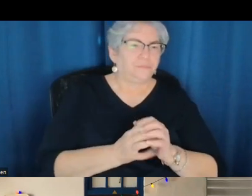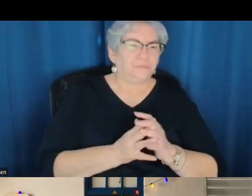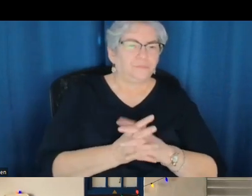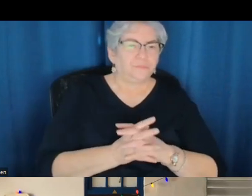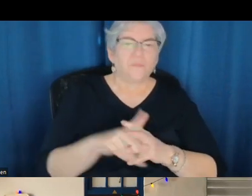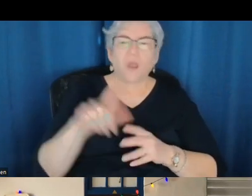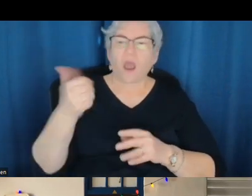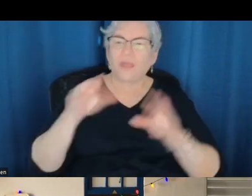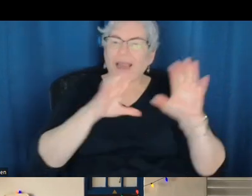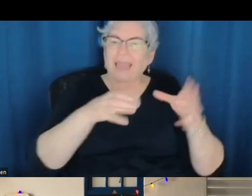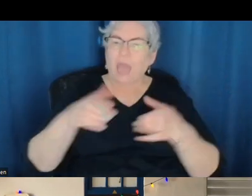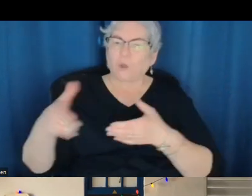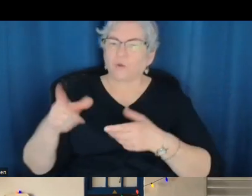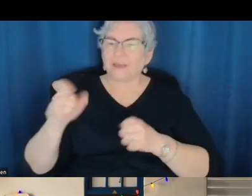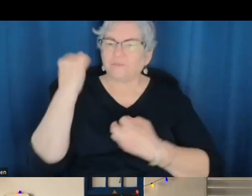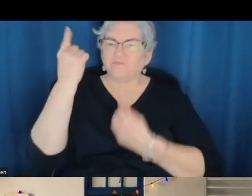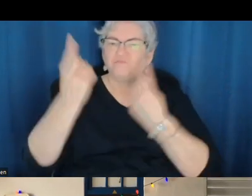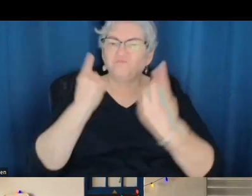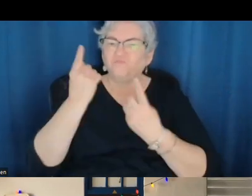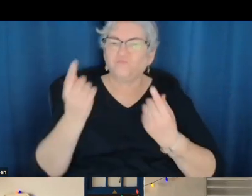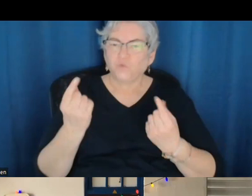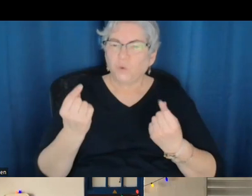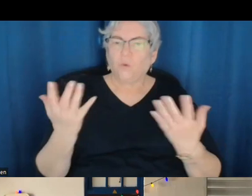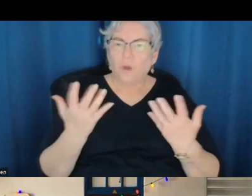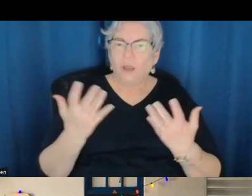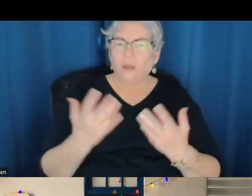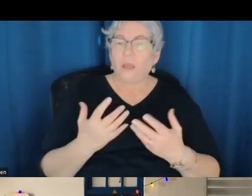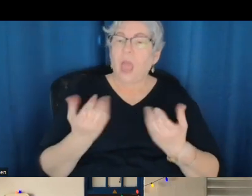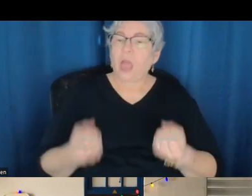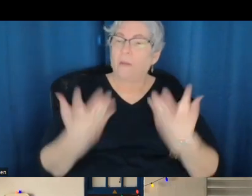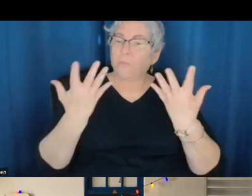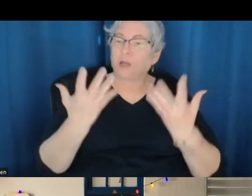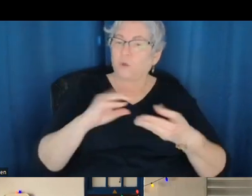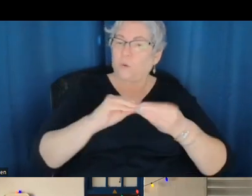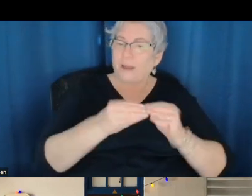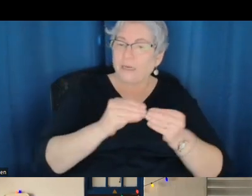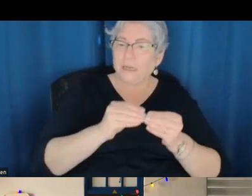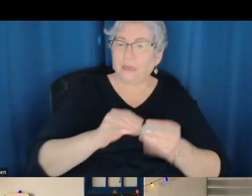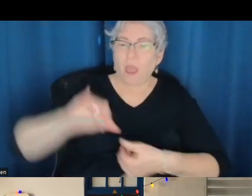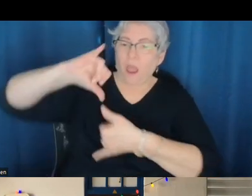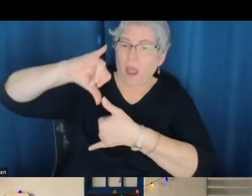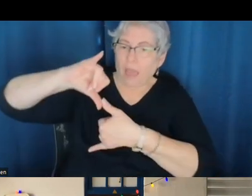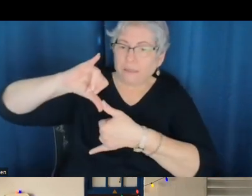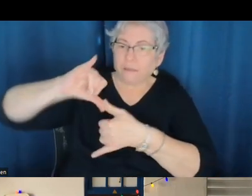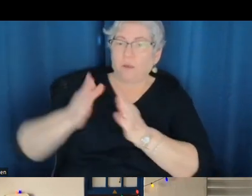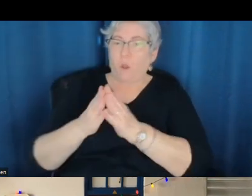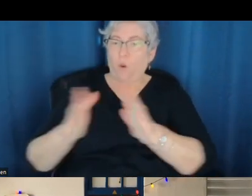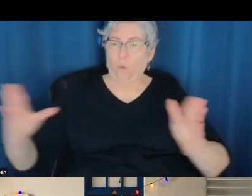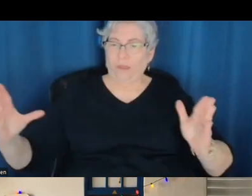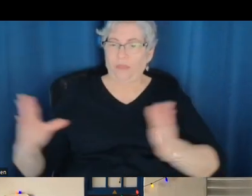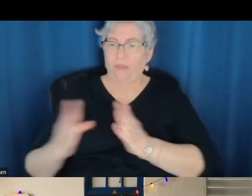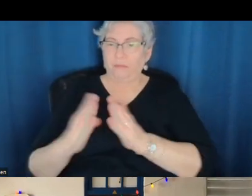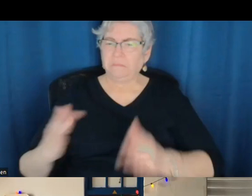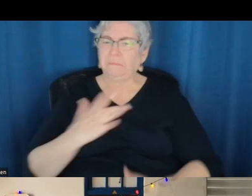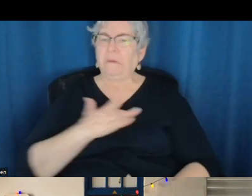Other categories to consider are quantity, height, width, the type,